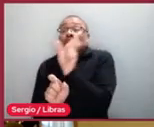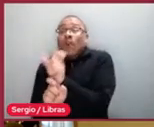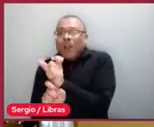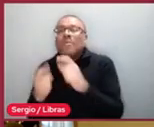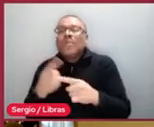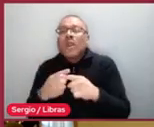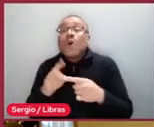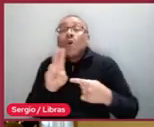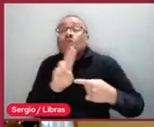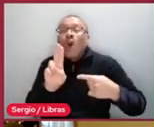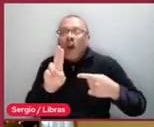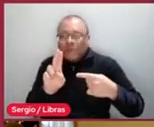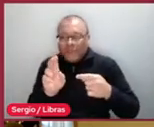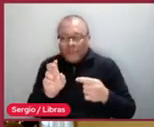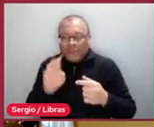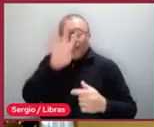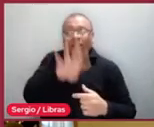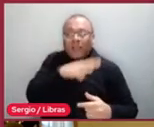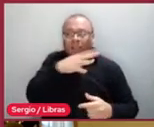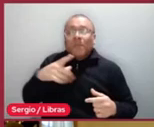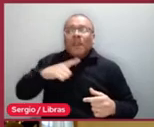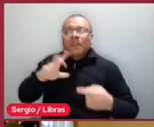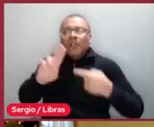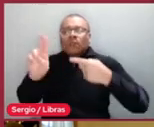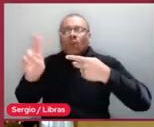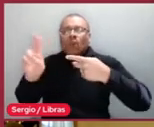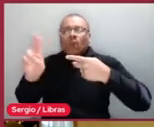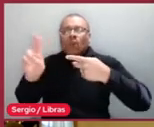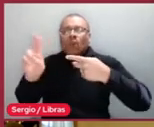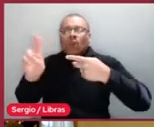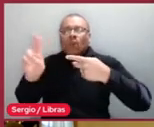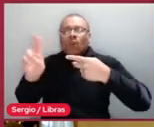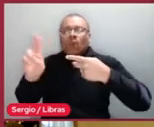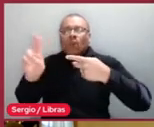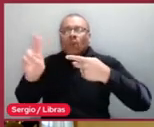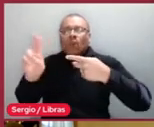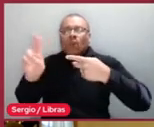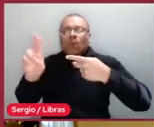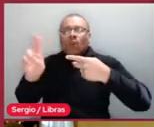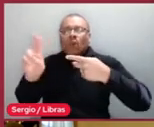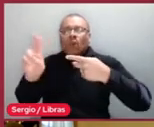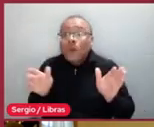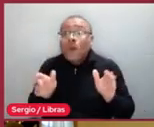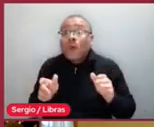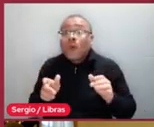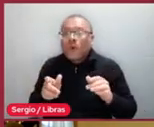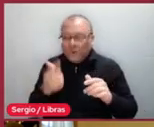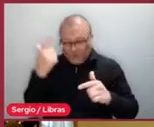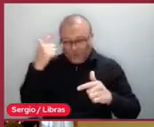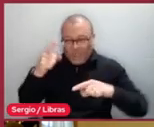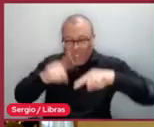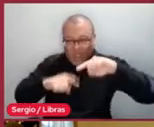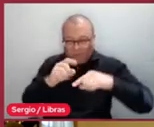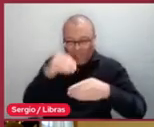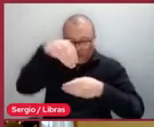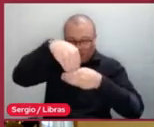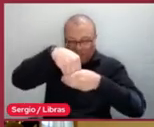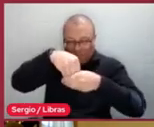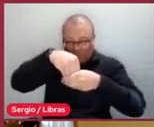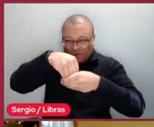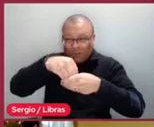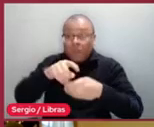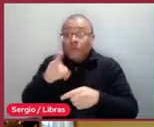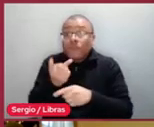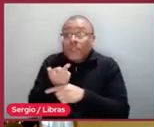tables. But we could generate from this element this query by